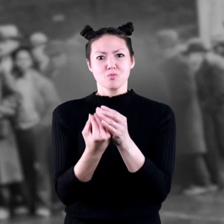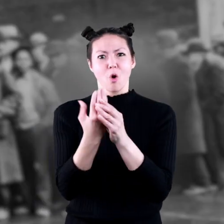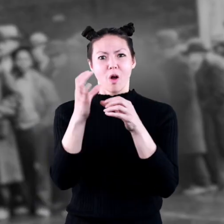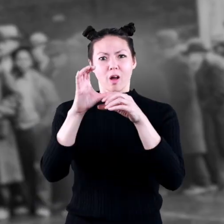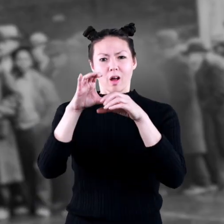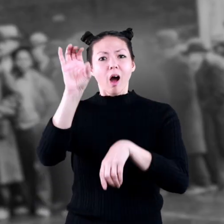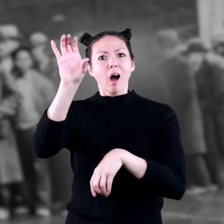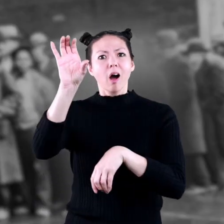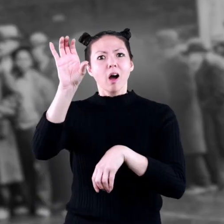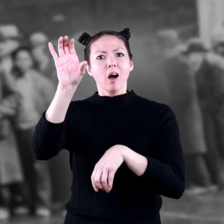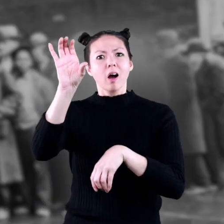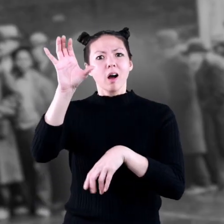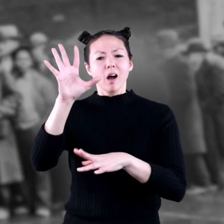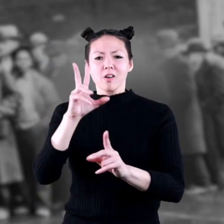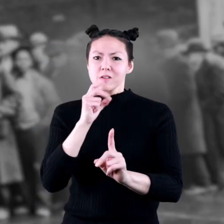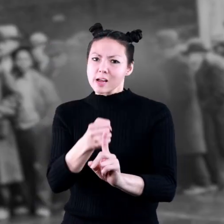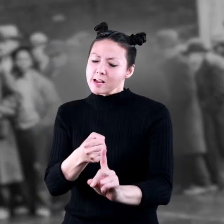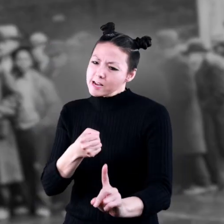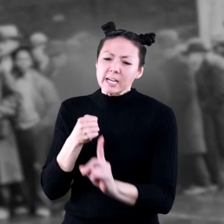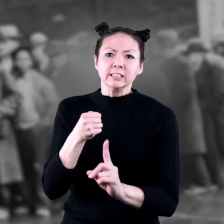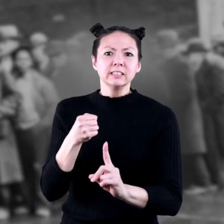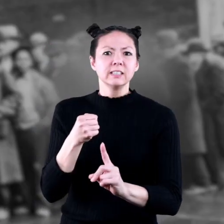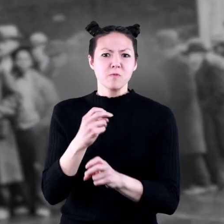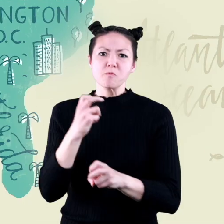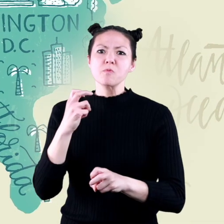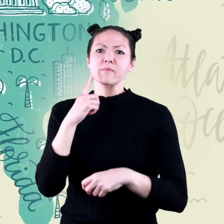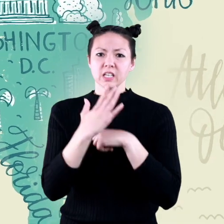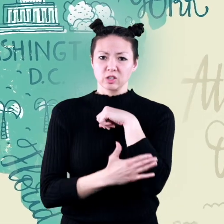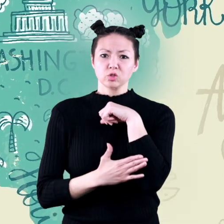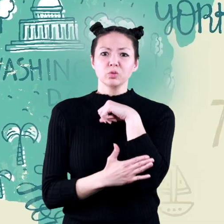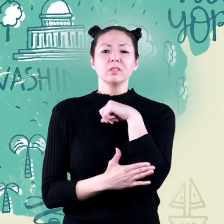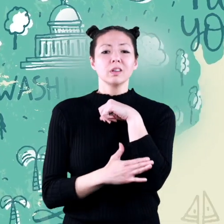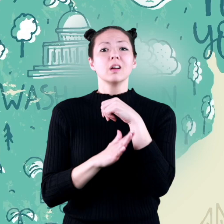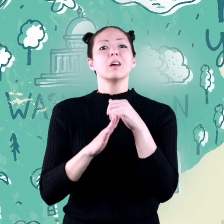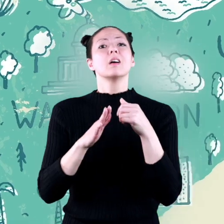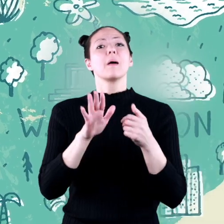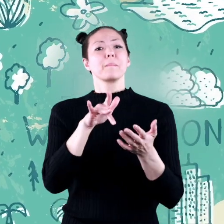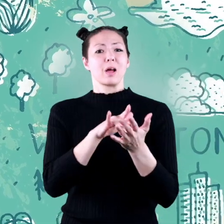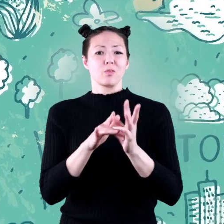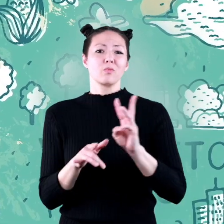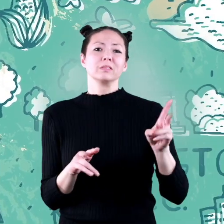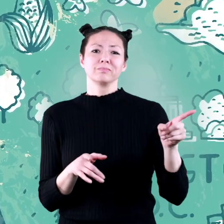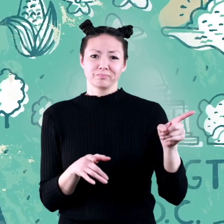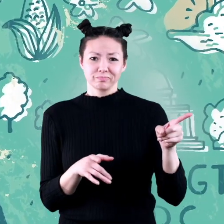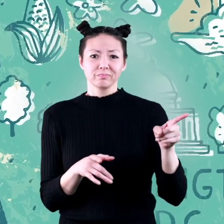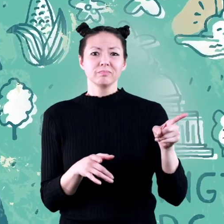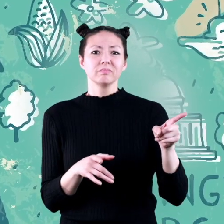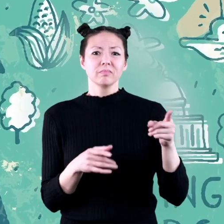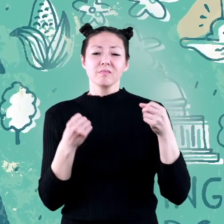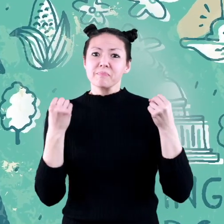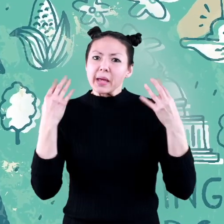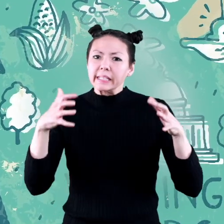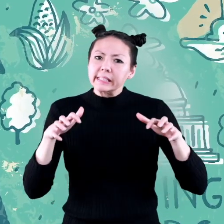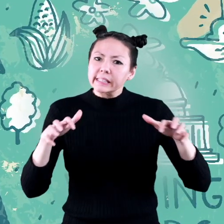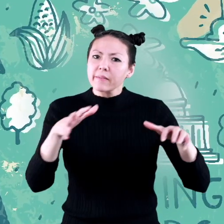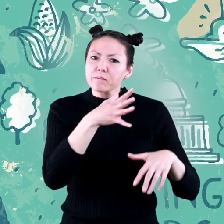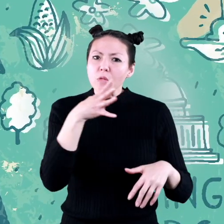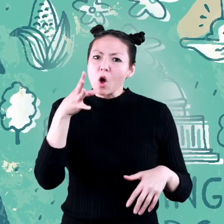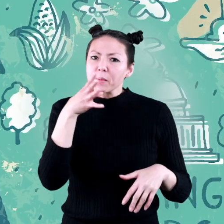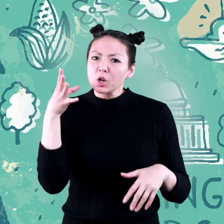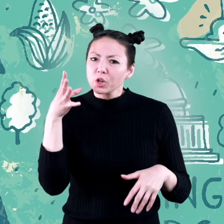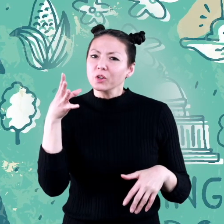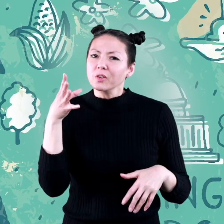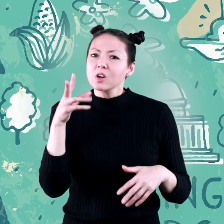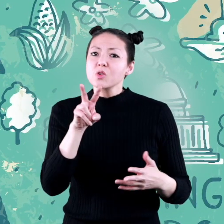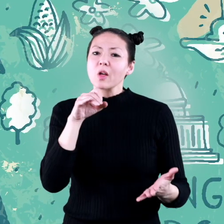There was suddenly a growing gap between the rich and the poor. The hardest hit area of the country was the Midwest, where there were a